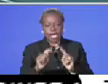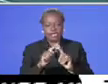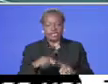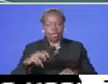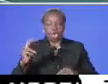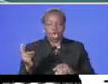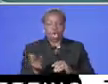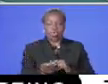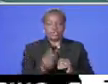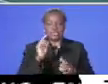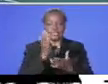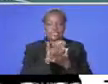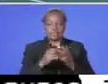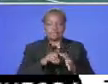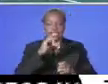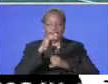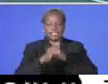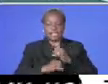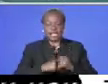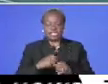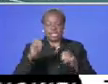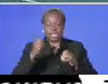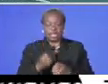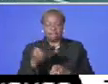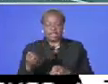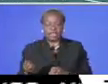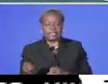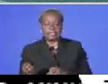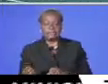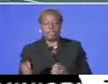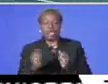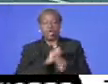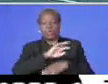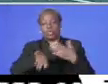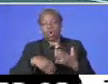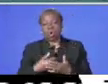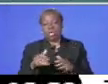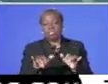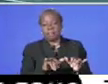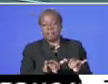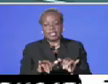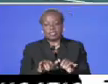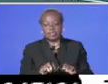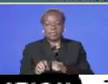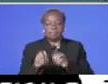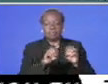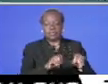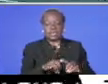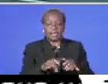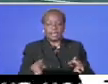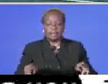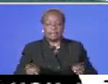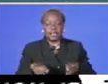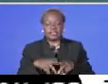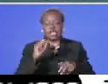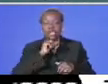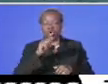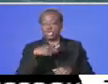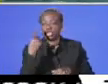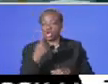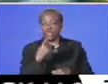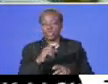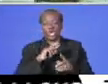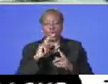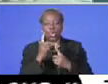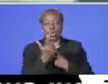host some of these international events. Obviously, with all the measures that would be put in place, not only locally